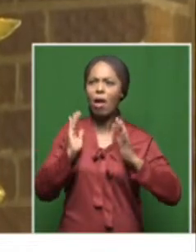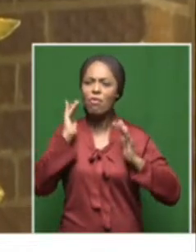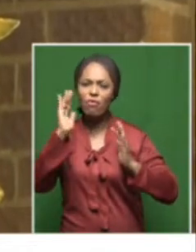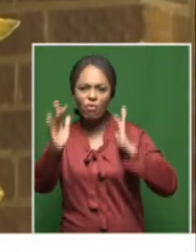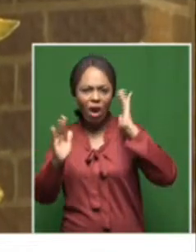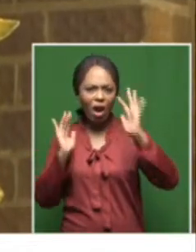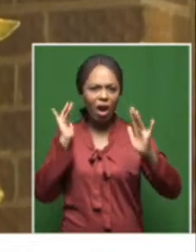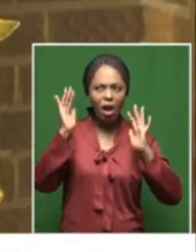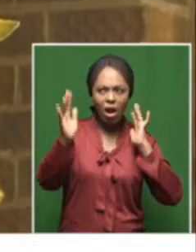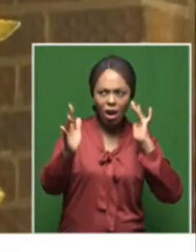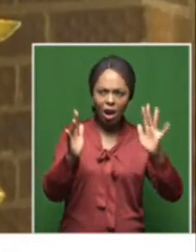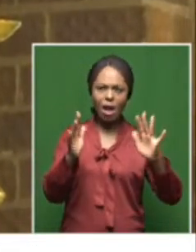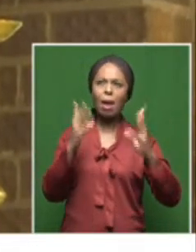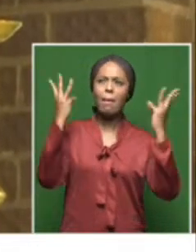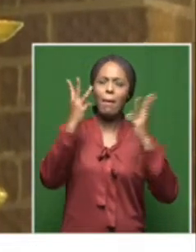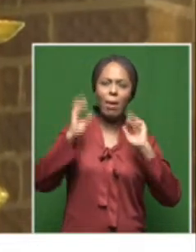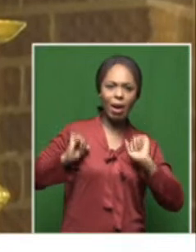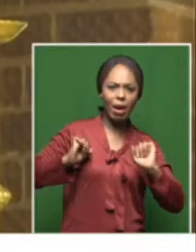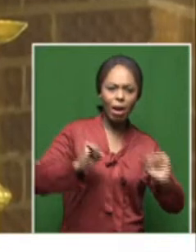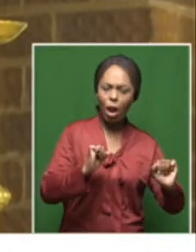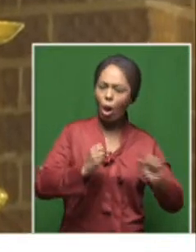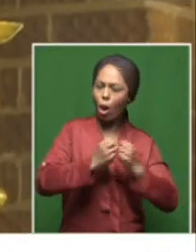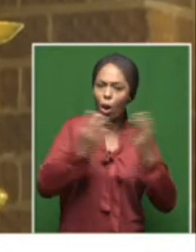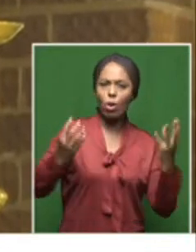people, and so much more.